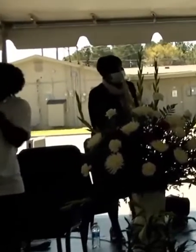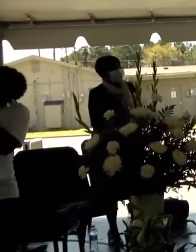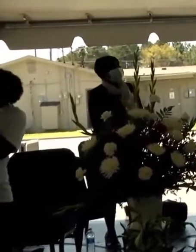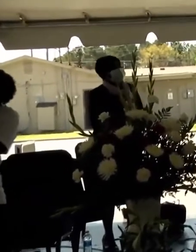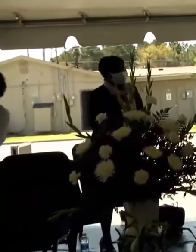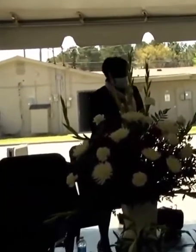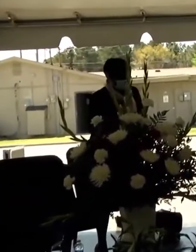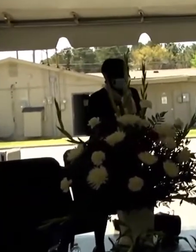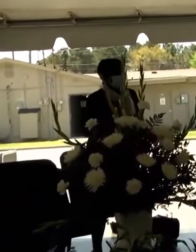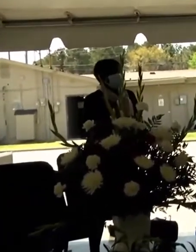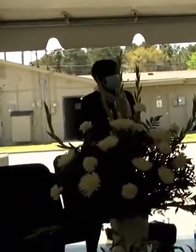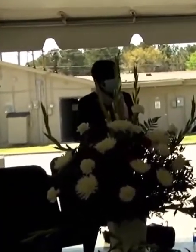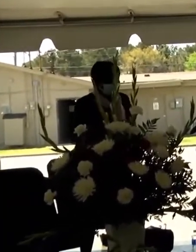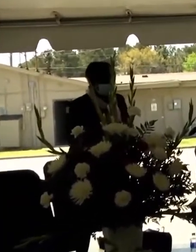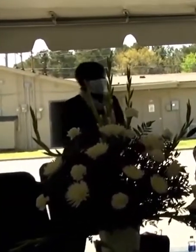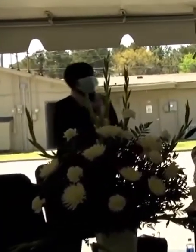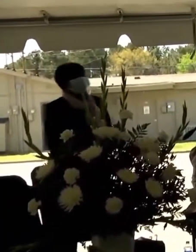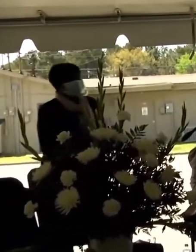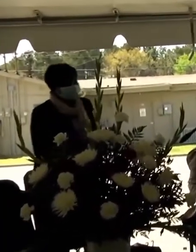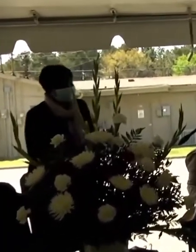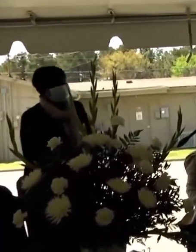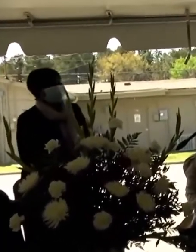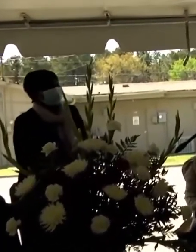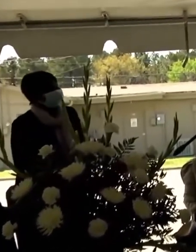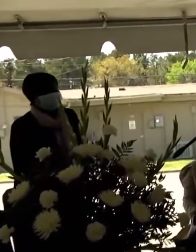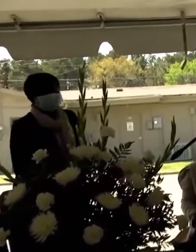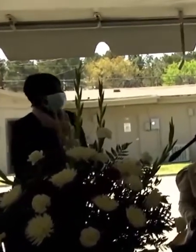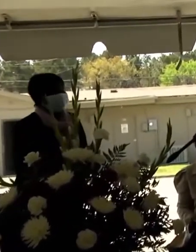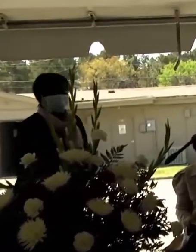of the prize of the high calling in Christ Jesus.